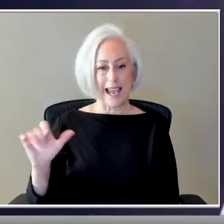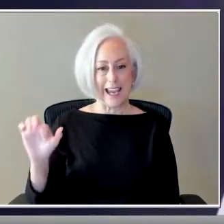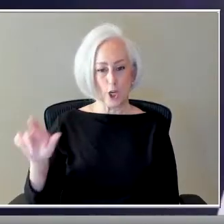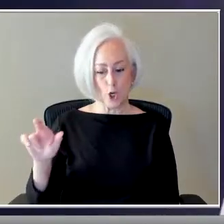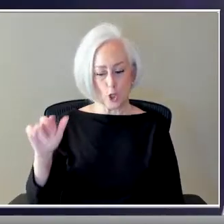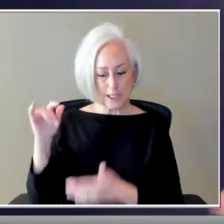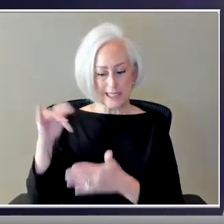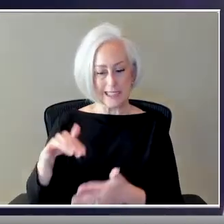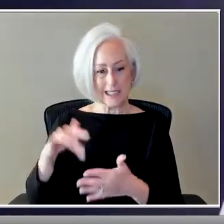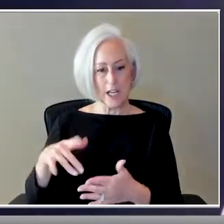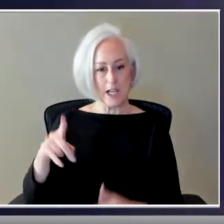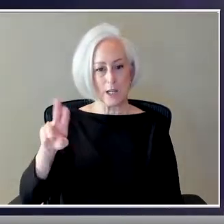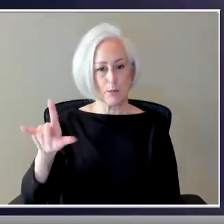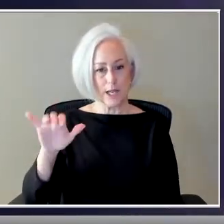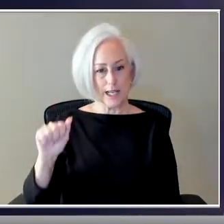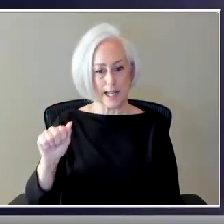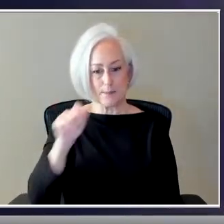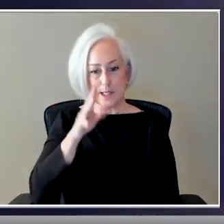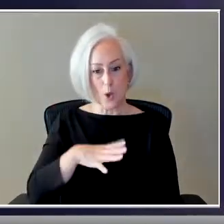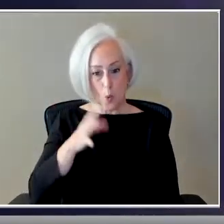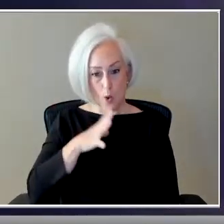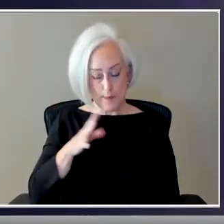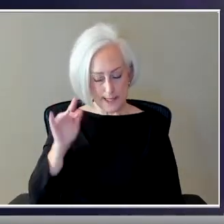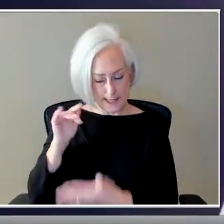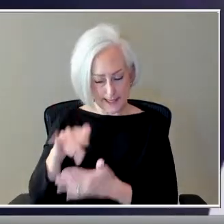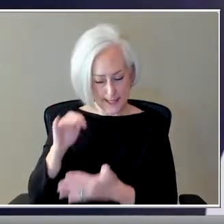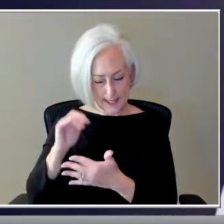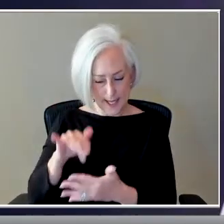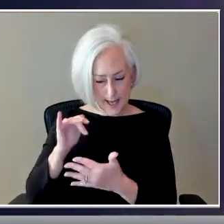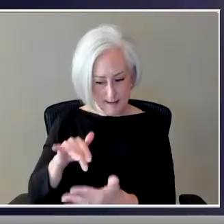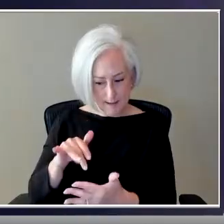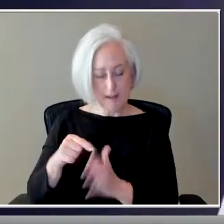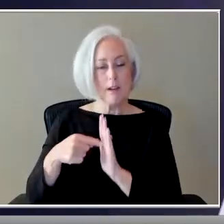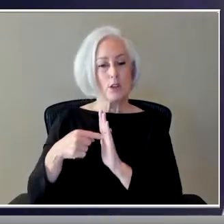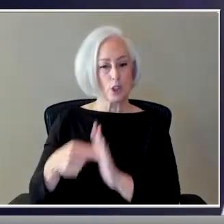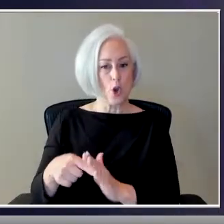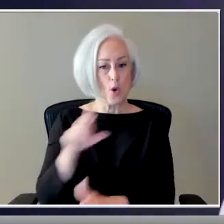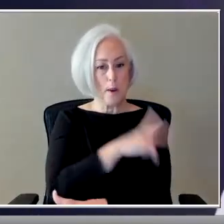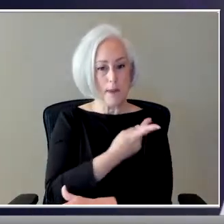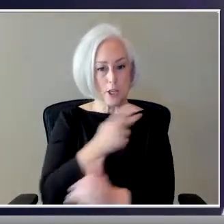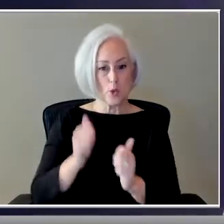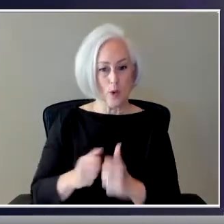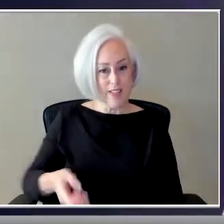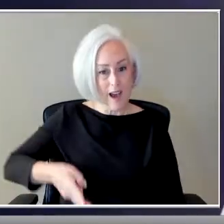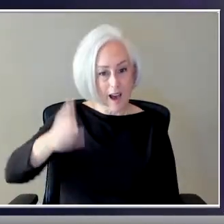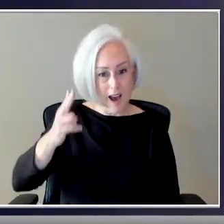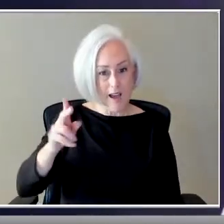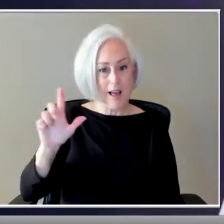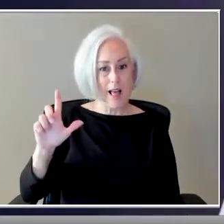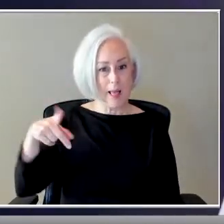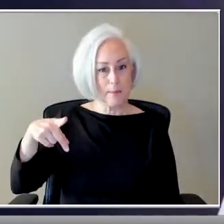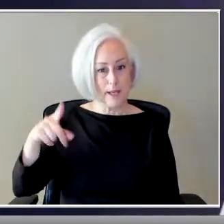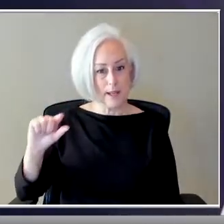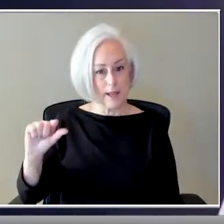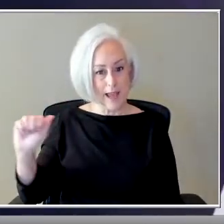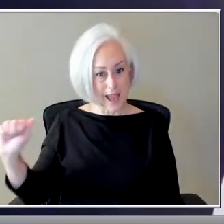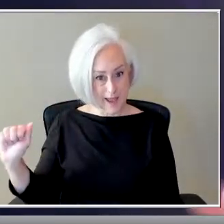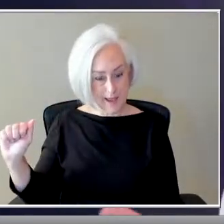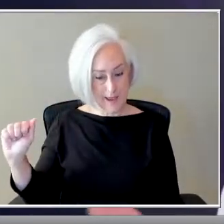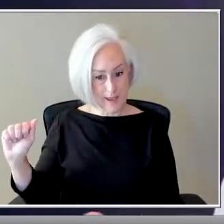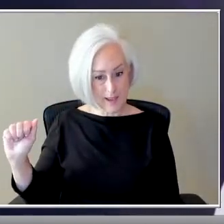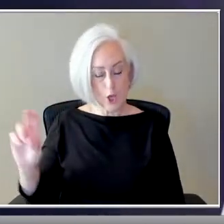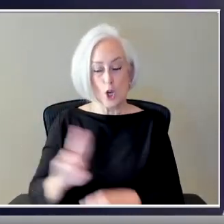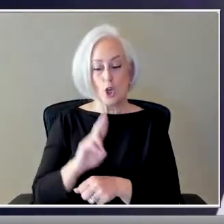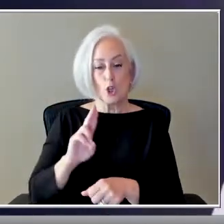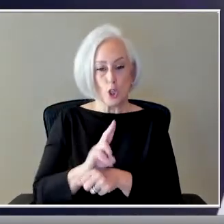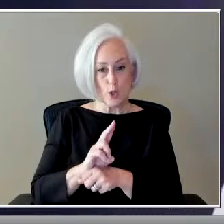that the treatment with the patients with preeclampsia with high Lp(a) and they're using apheresis could extend the